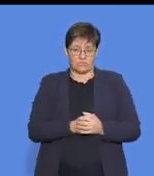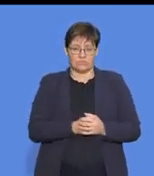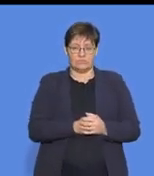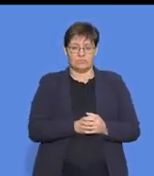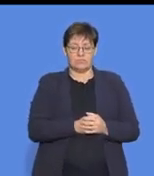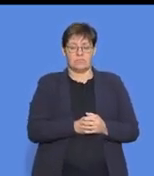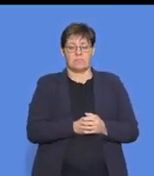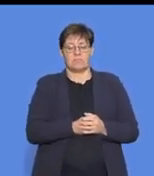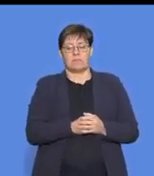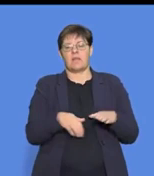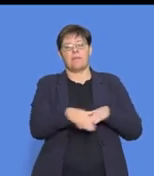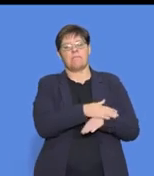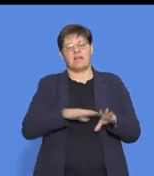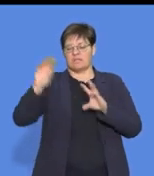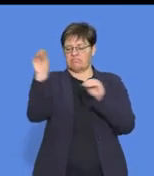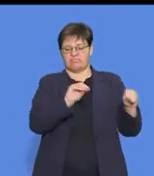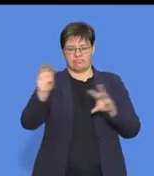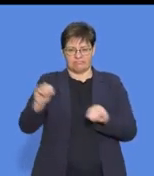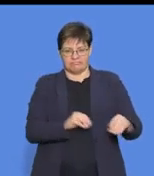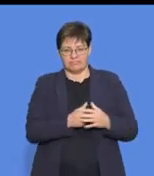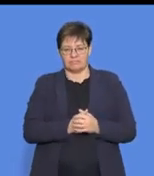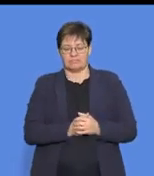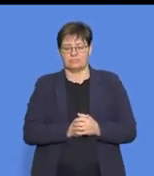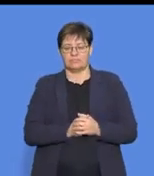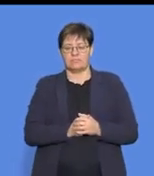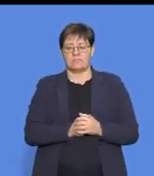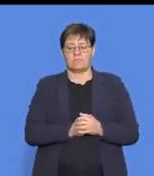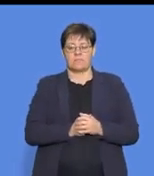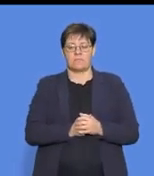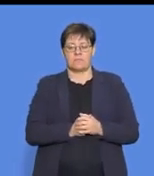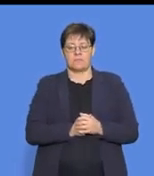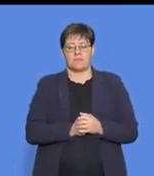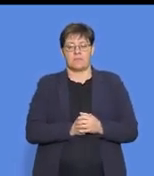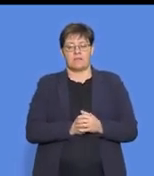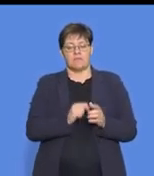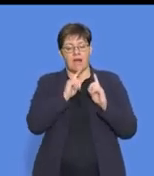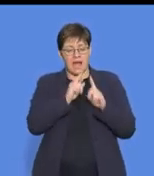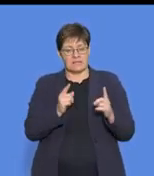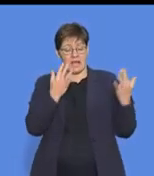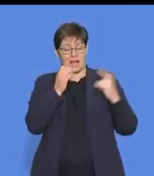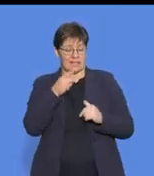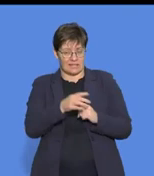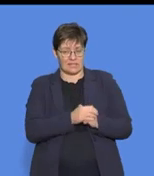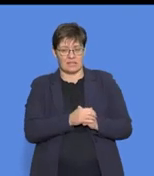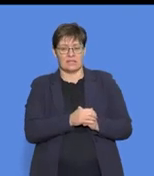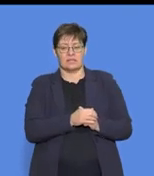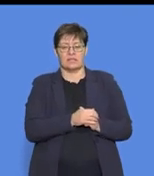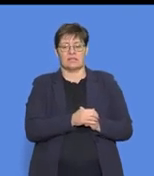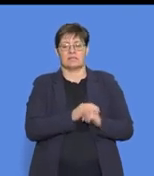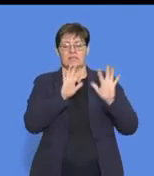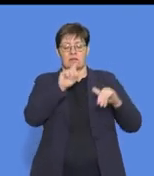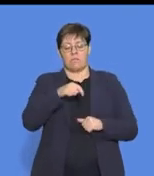values. This is just basic substitution, so you're just going to substitute the values in and get an answer with your